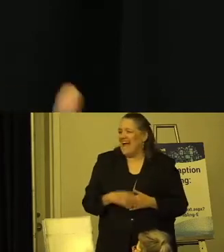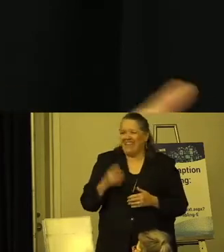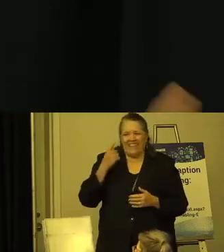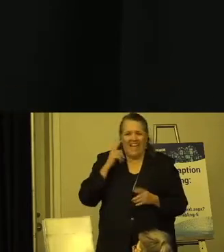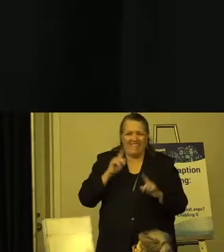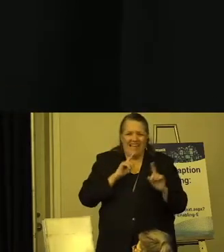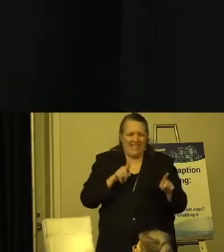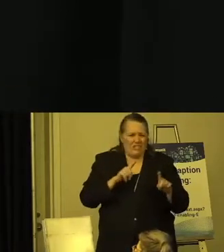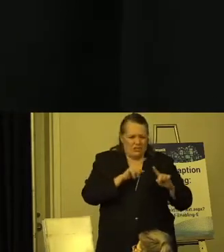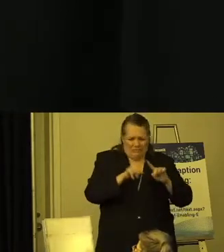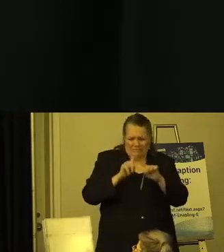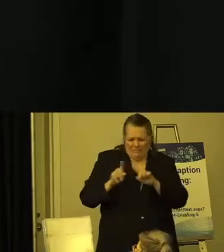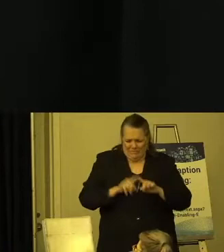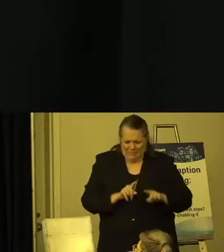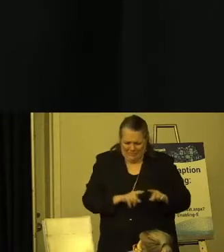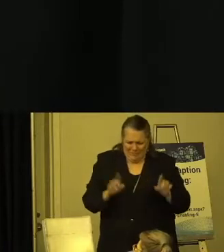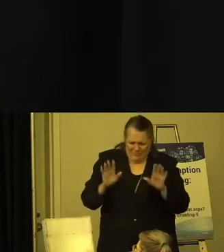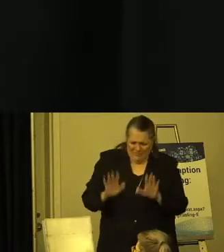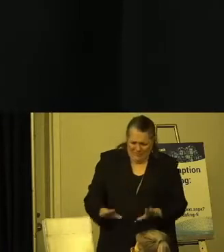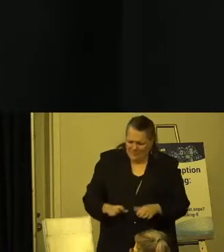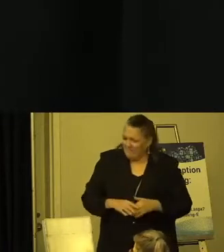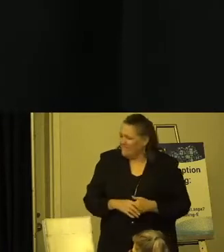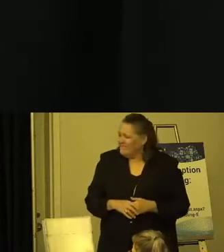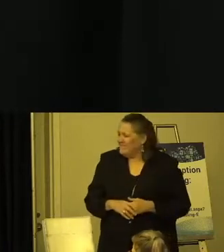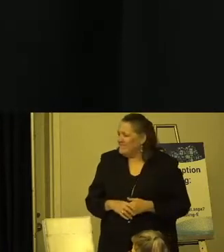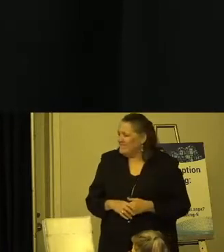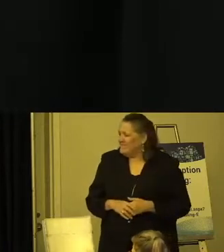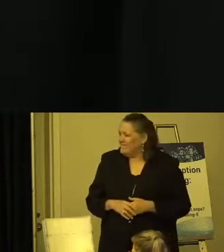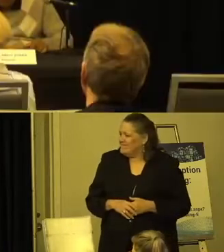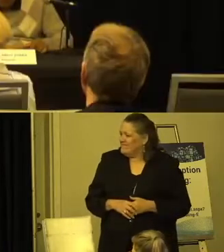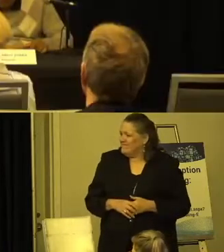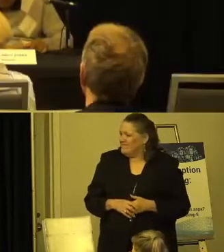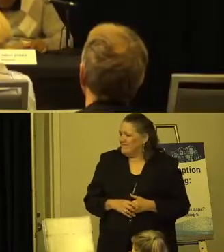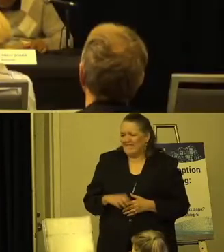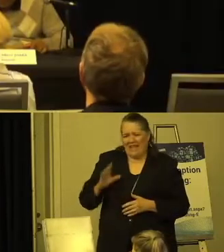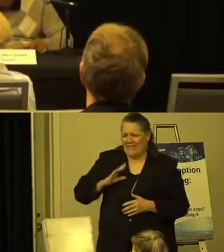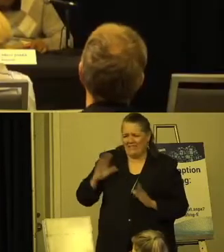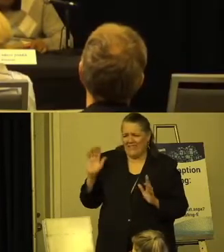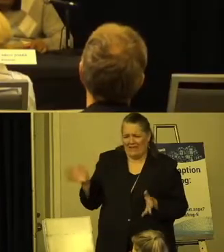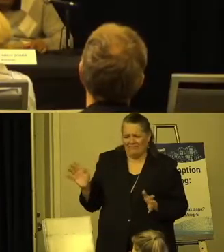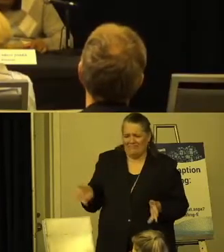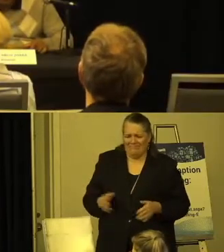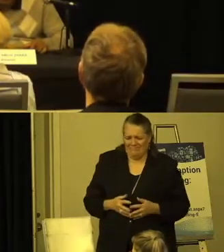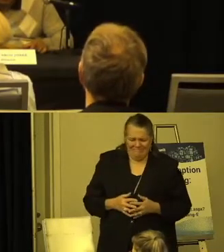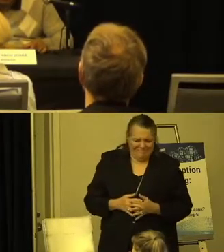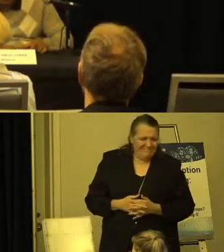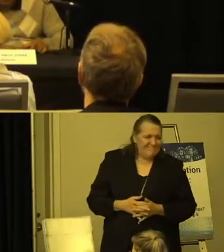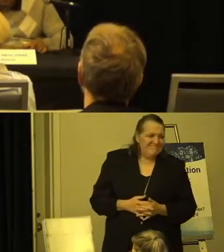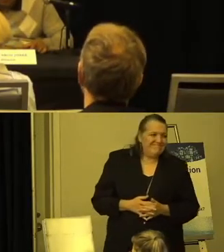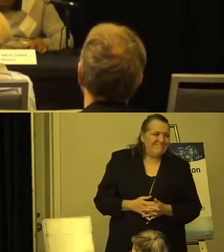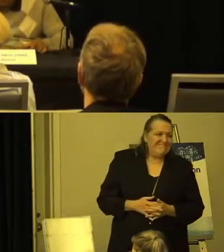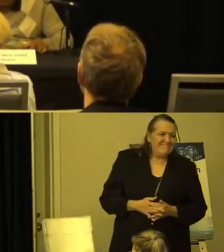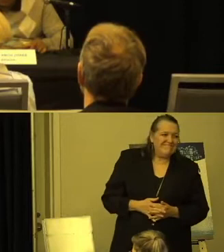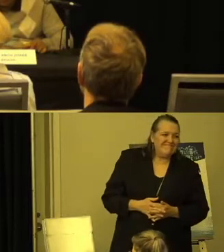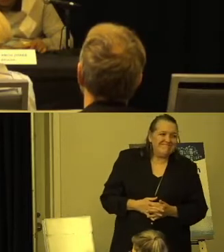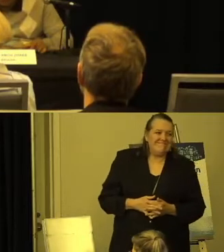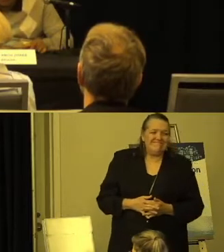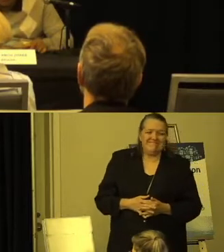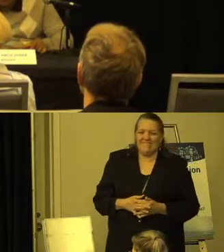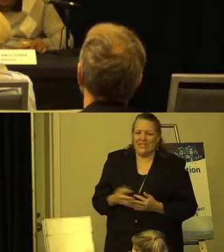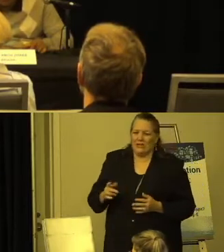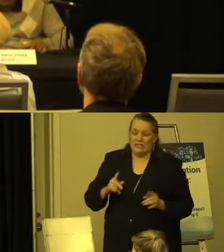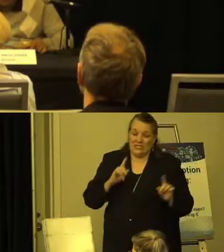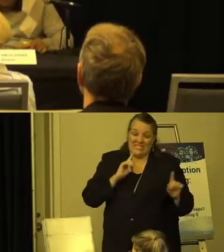answered different parts of questions, but back to you, Shadi. That's totally fine. That's totally fine. You're just checking off all